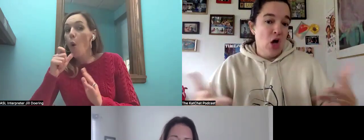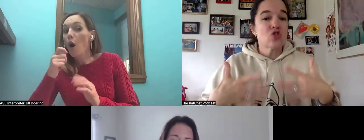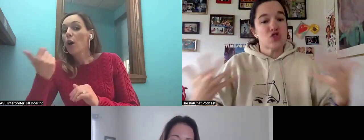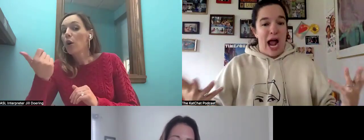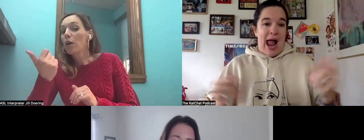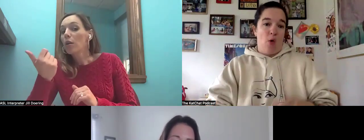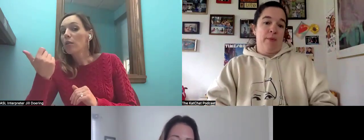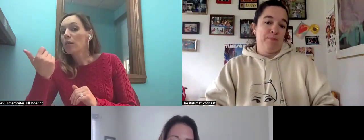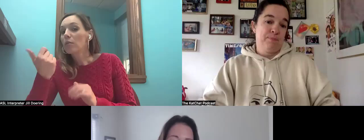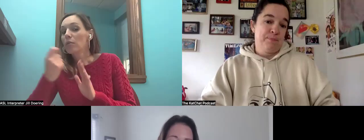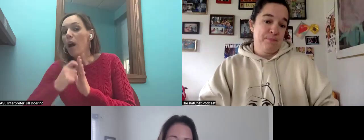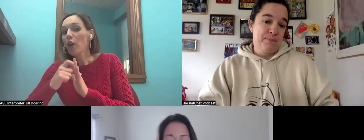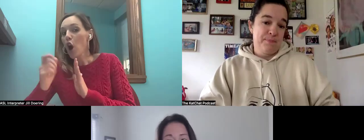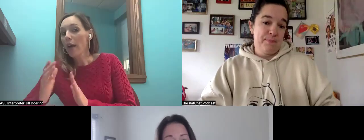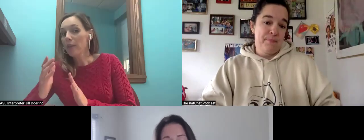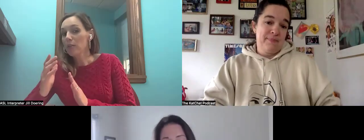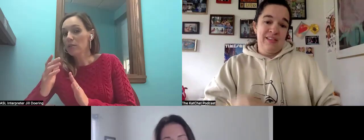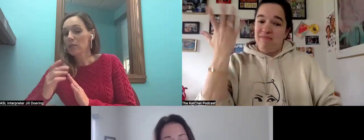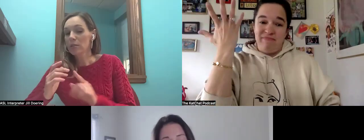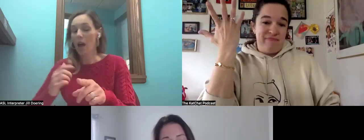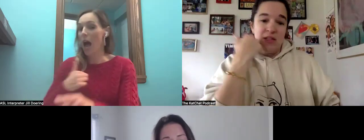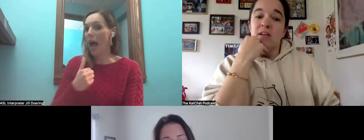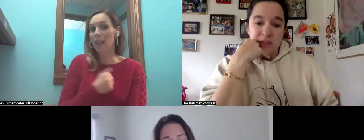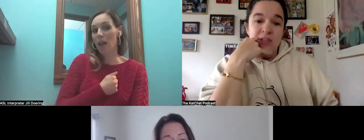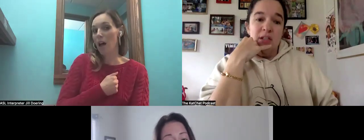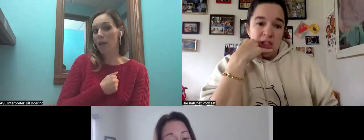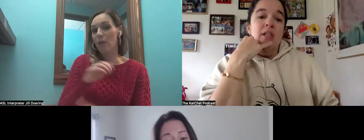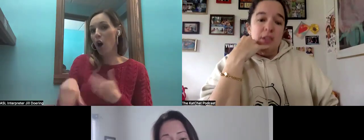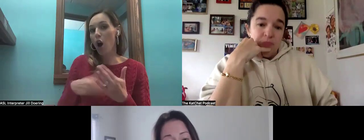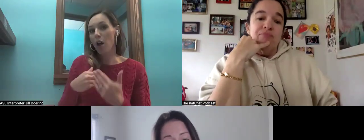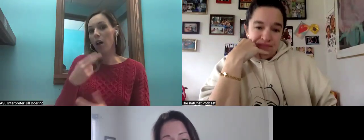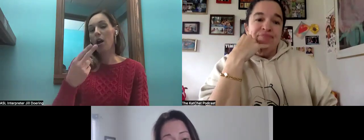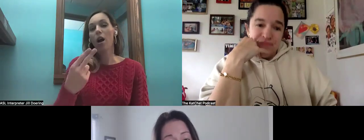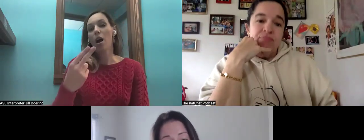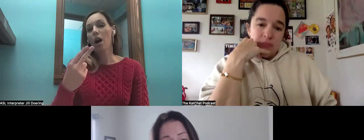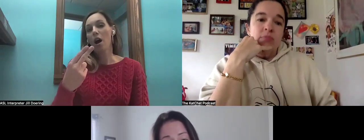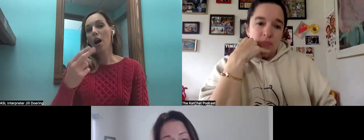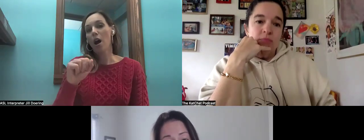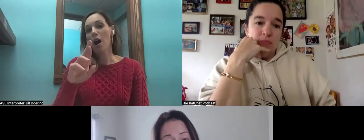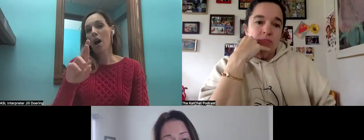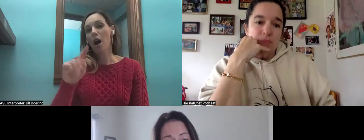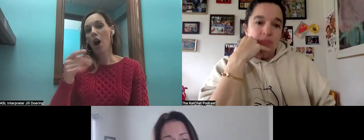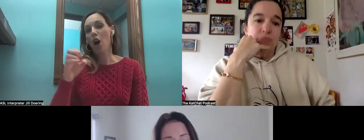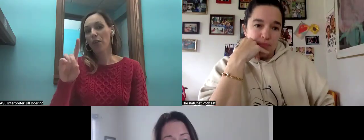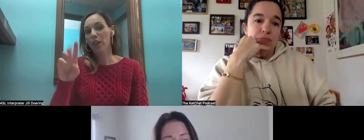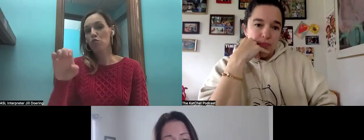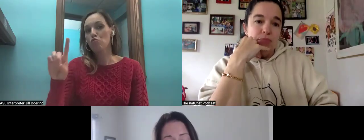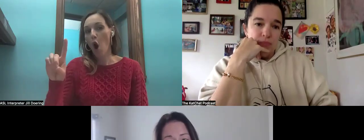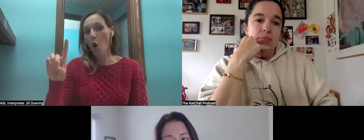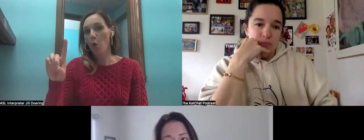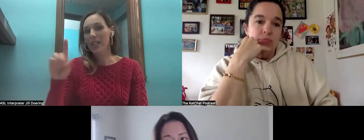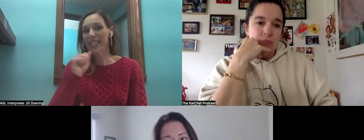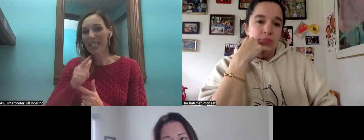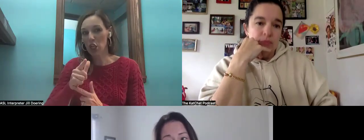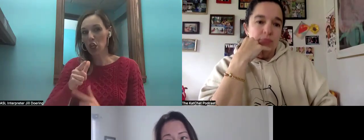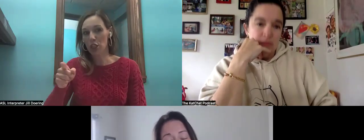recommend to check out? Well, I love all of my Harpeth Road. author sisters. We are truly